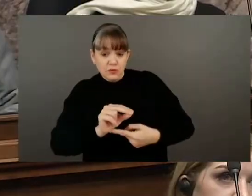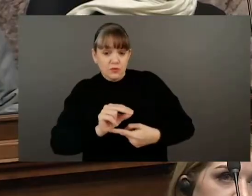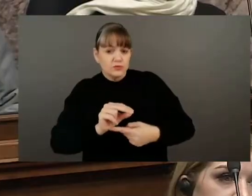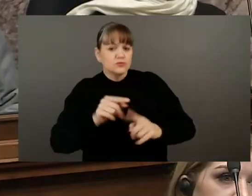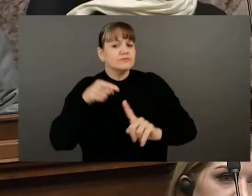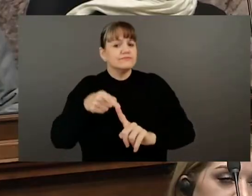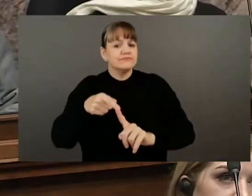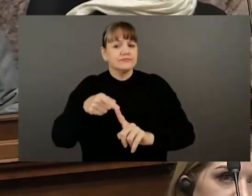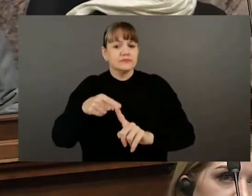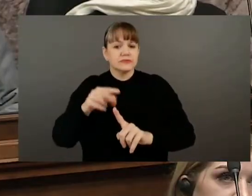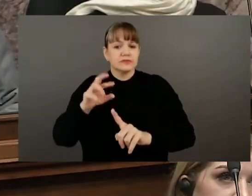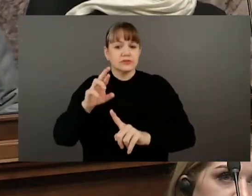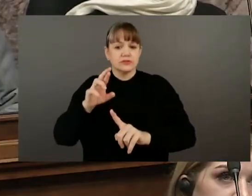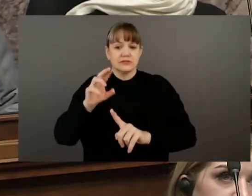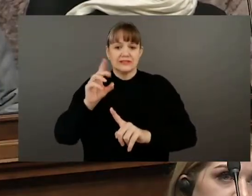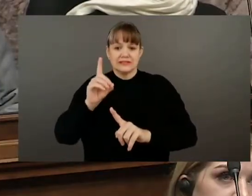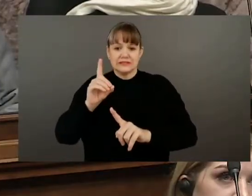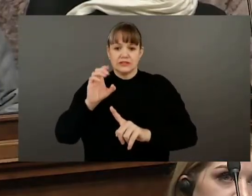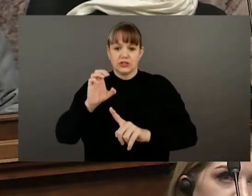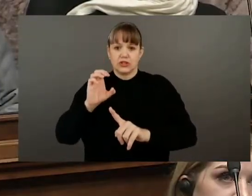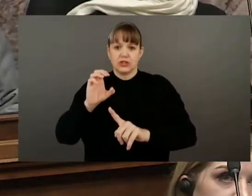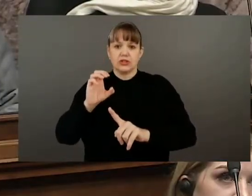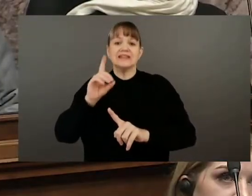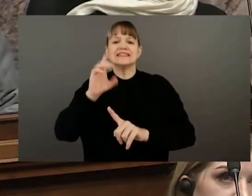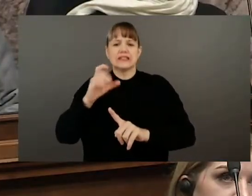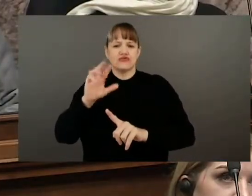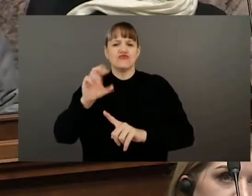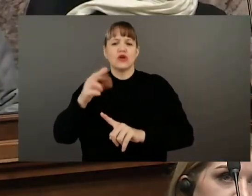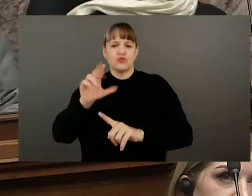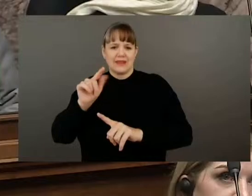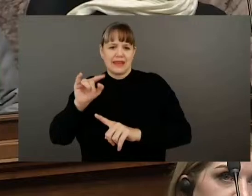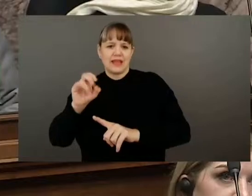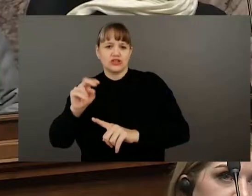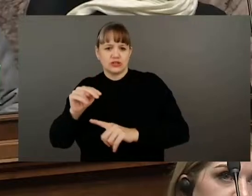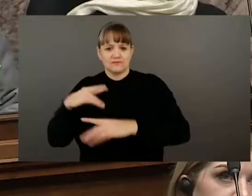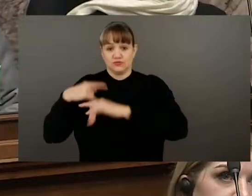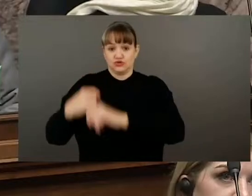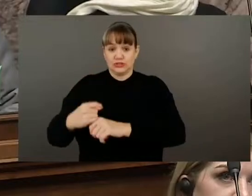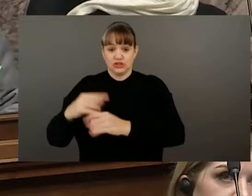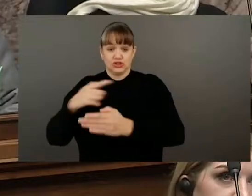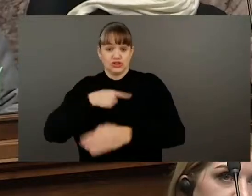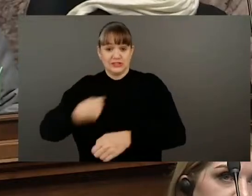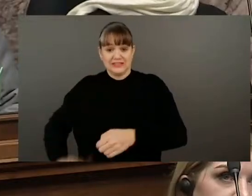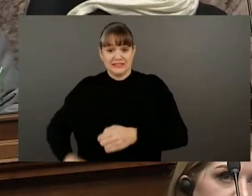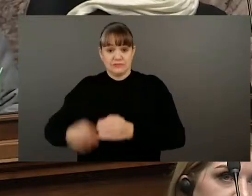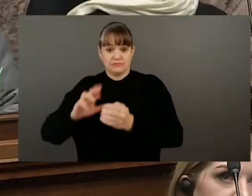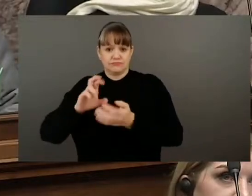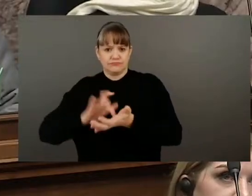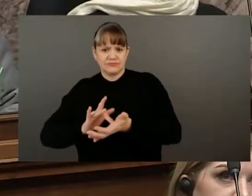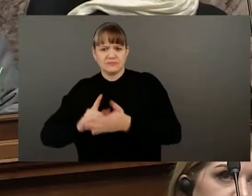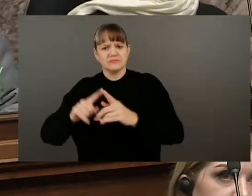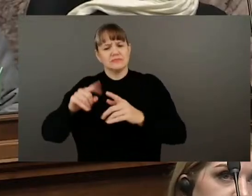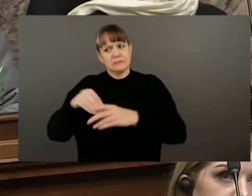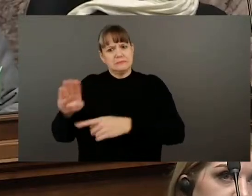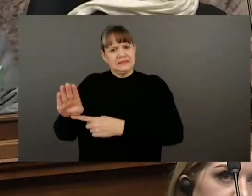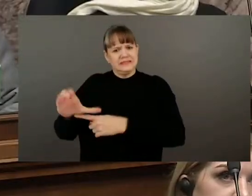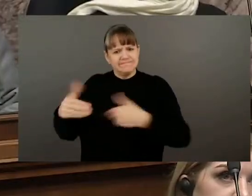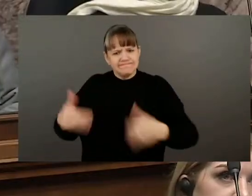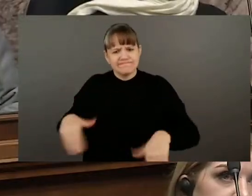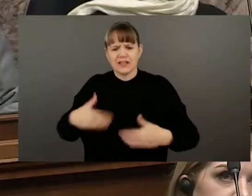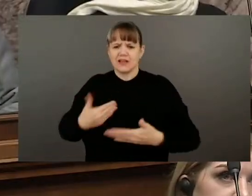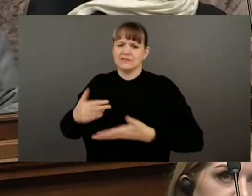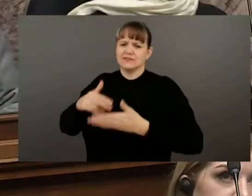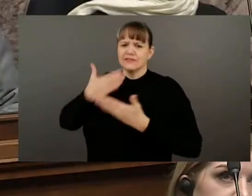BC. Today, I extend my heartfelt thanks to the TCM and alternative medicine community for their